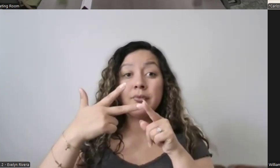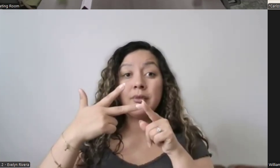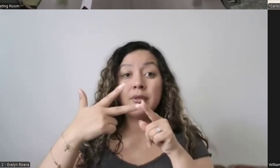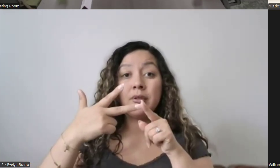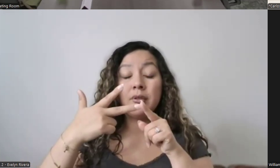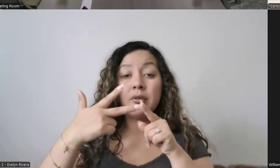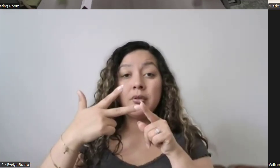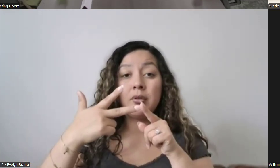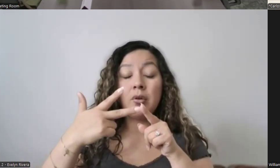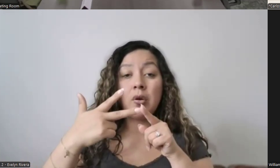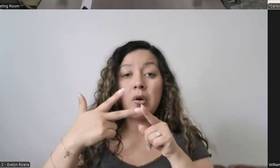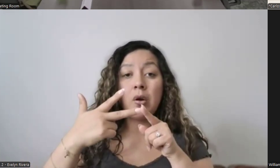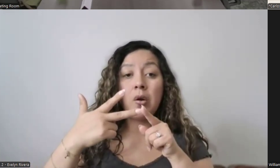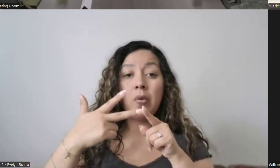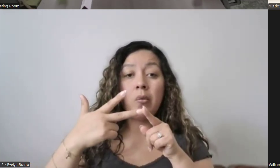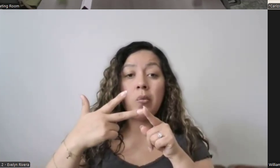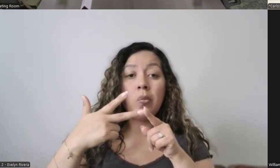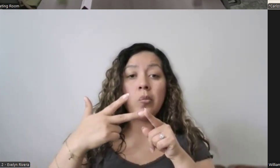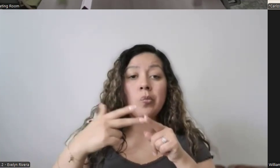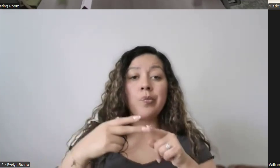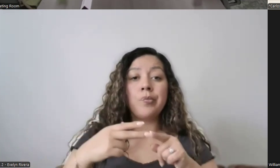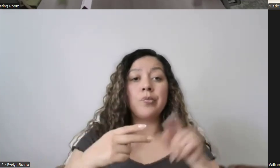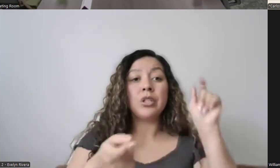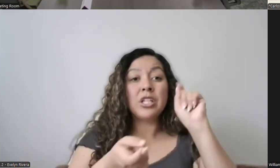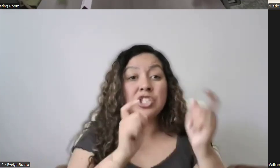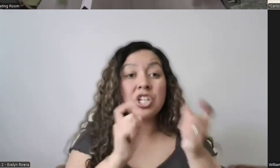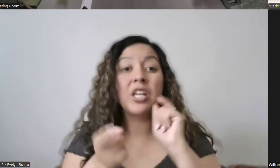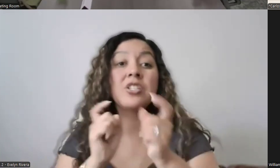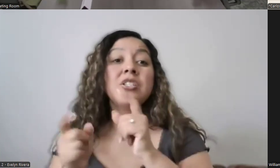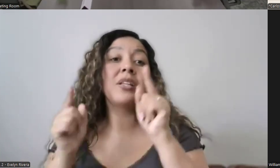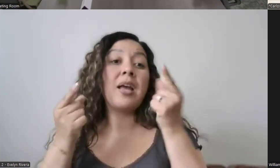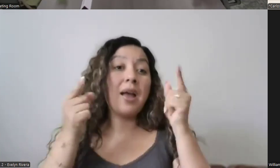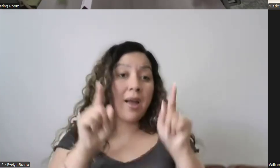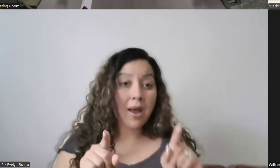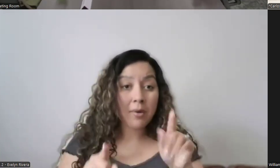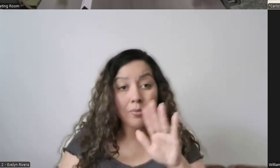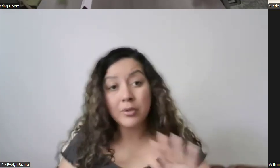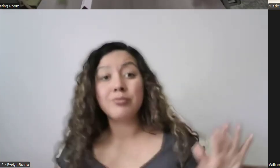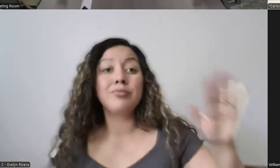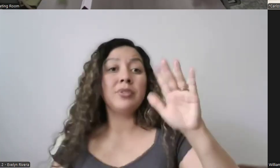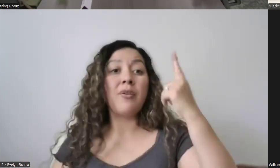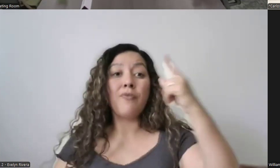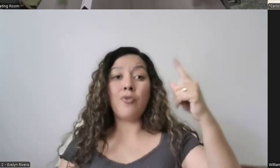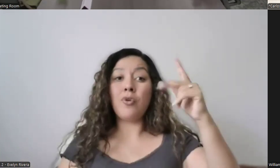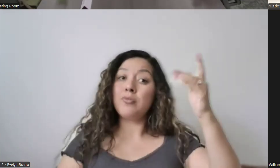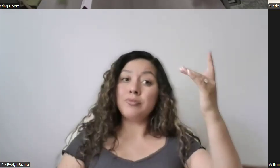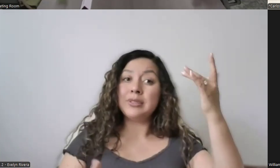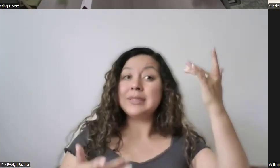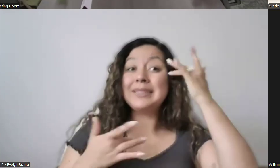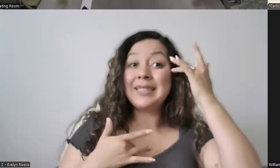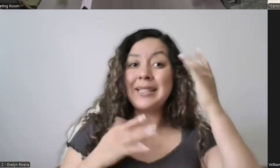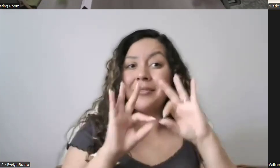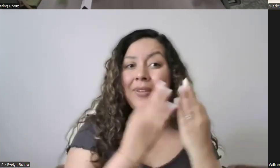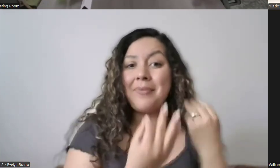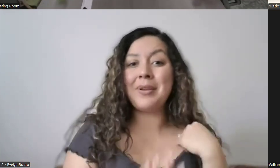the settings you're dealing with are not only affecting the folks that are being cared for, but they're caring for you, but you